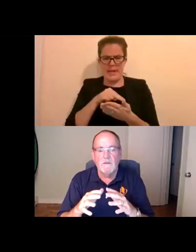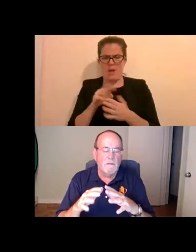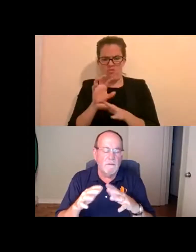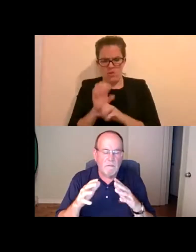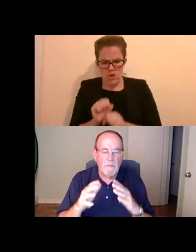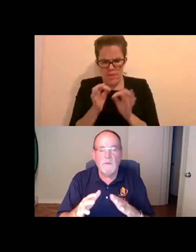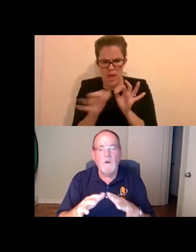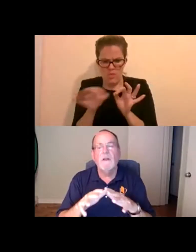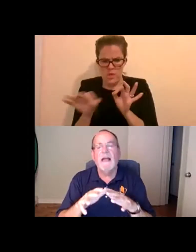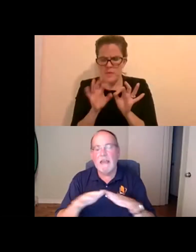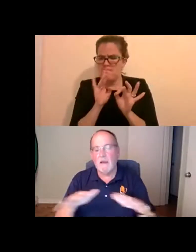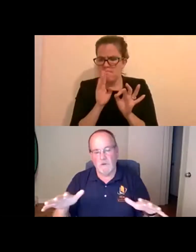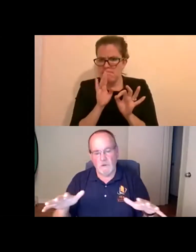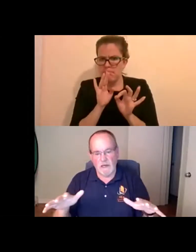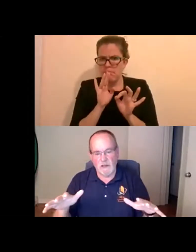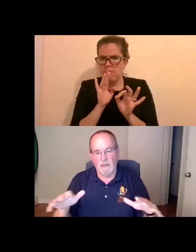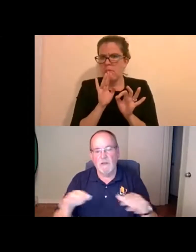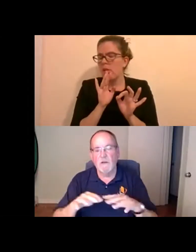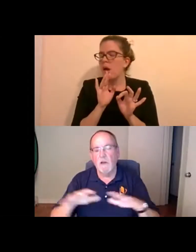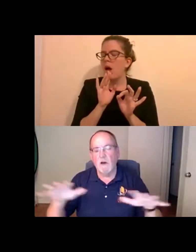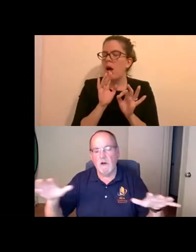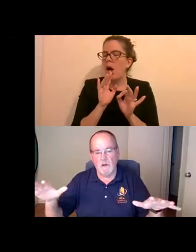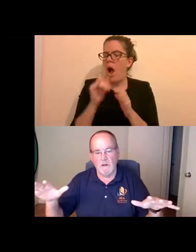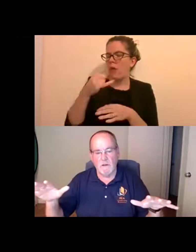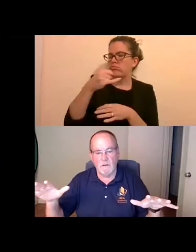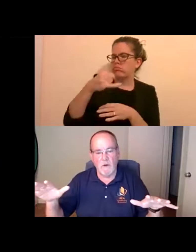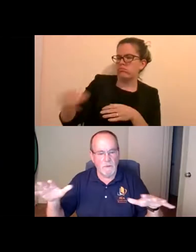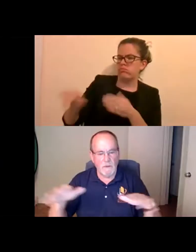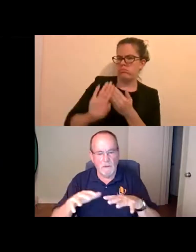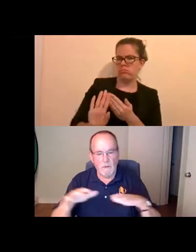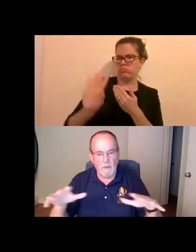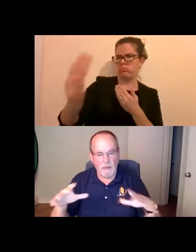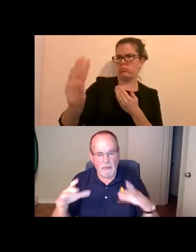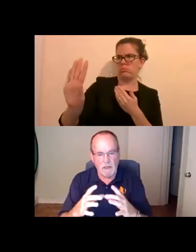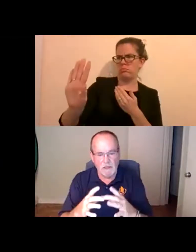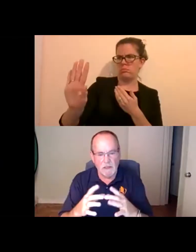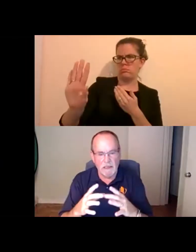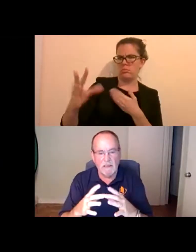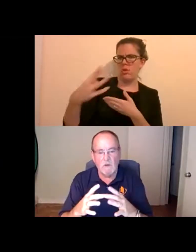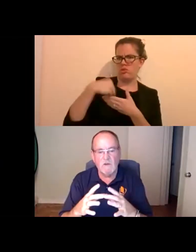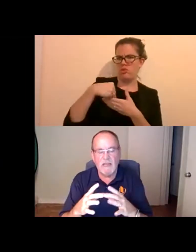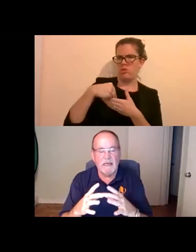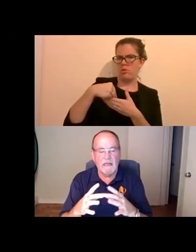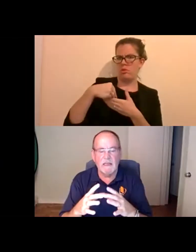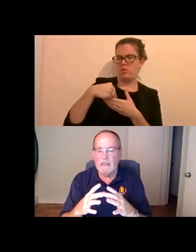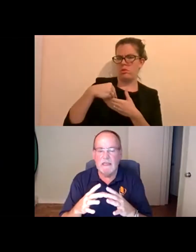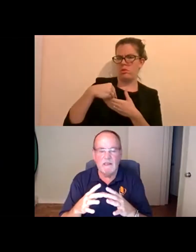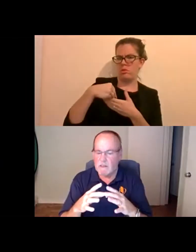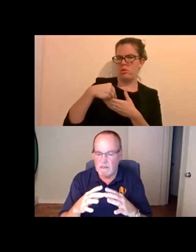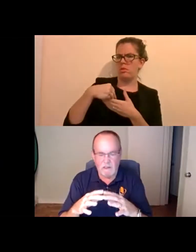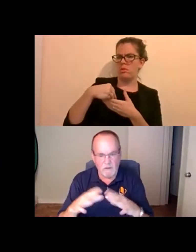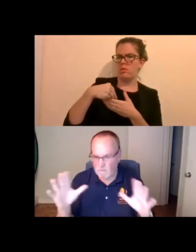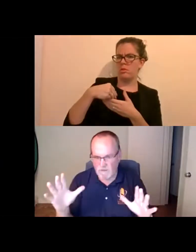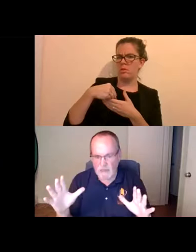there's minimal acculturation into the larger the population in those settings. Again,